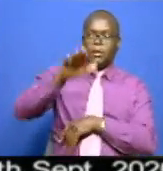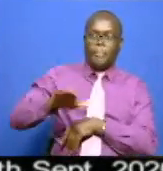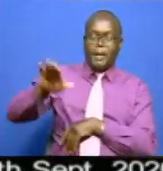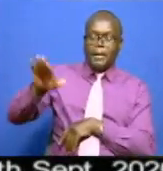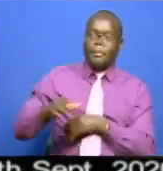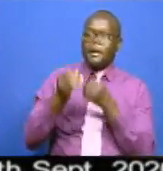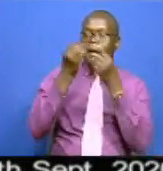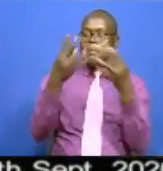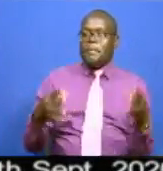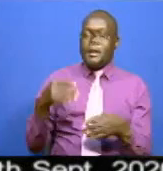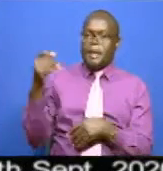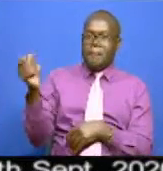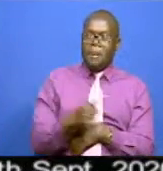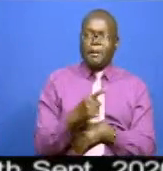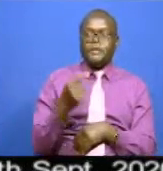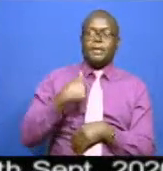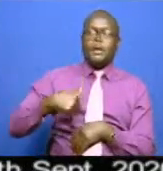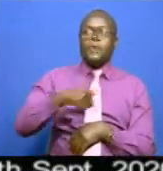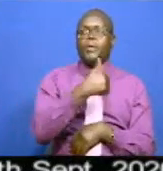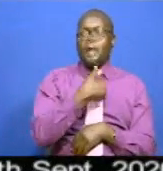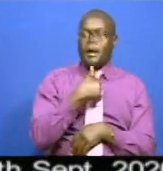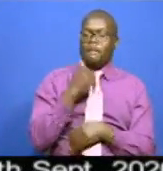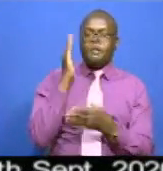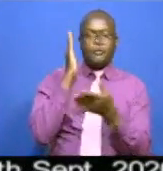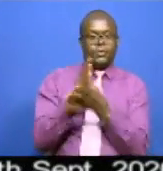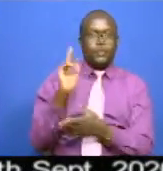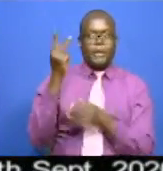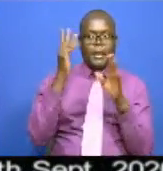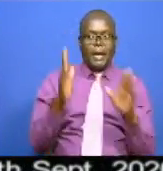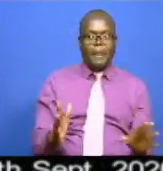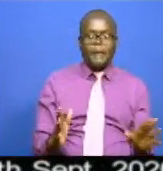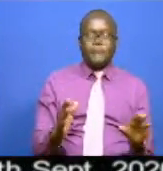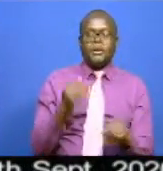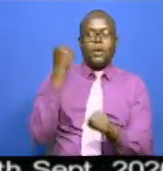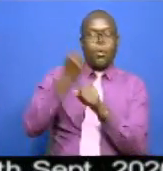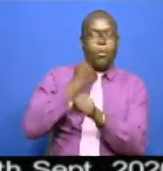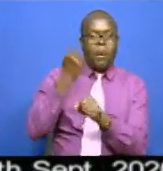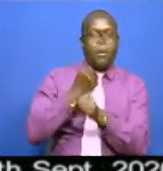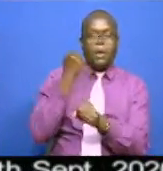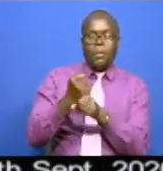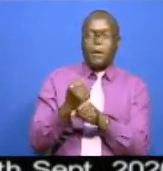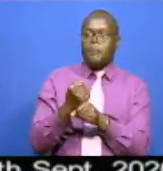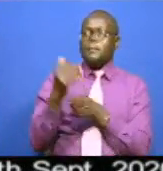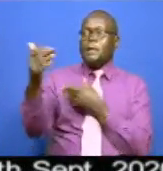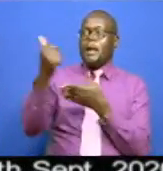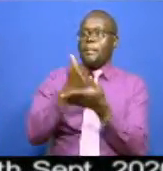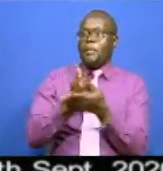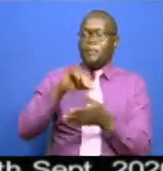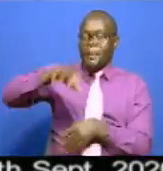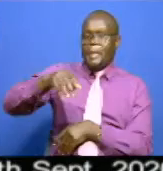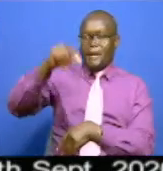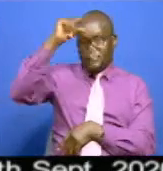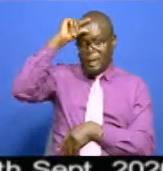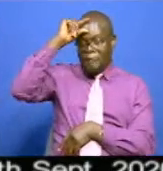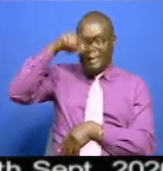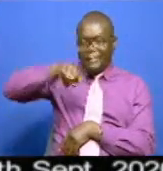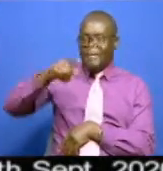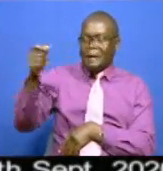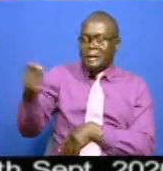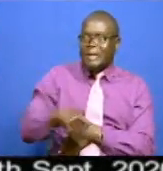many months, Mr. Speaker, we had innocent Kenyans, hardworking people who are employed by county governments going without